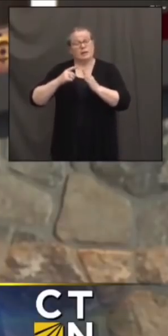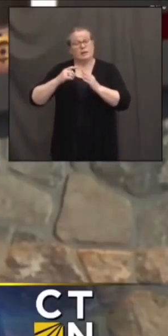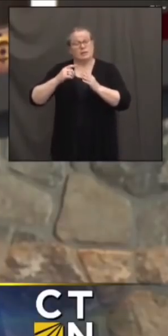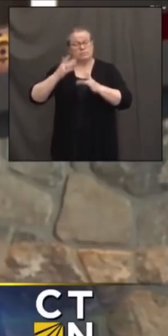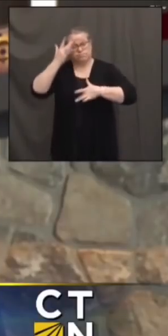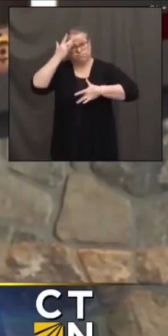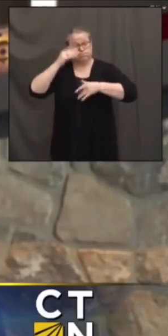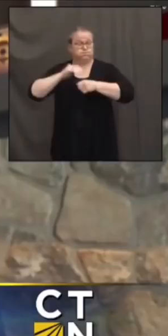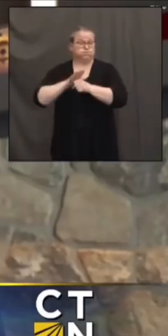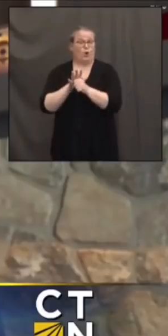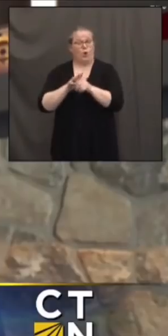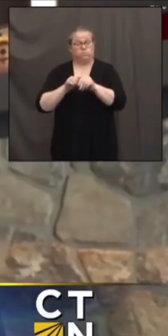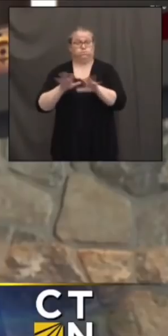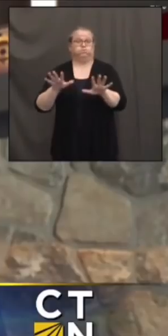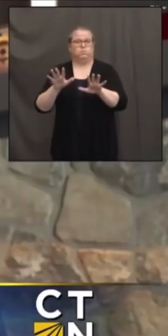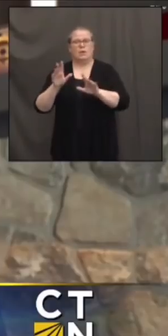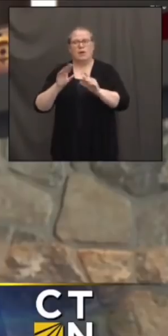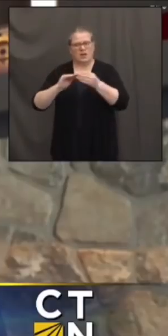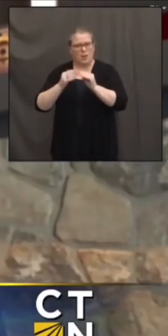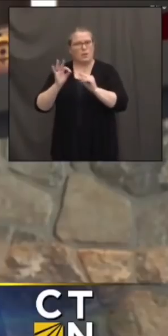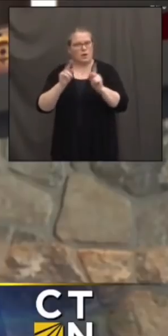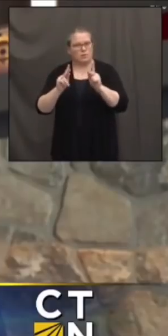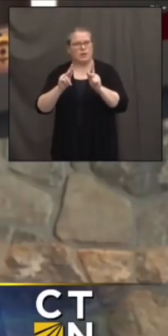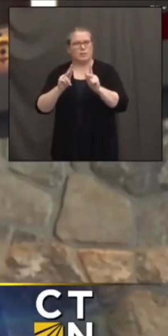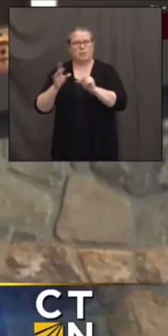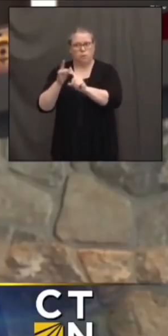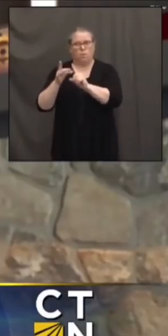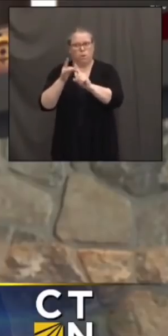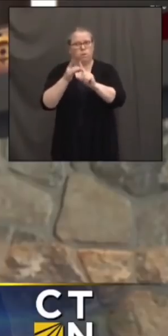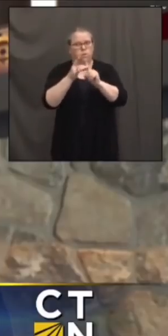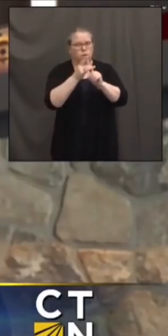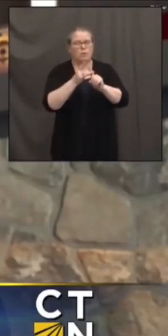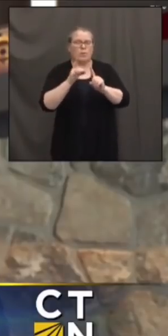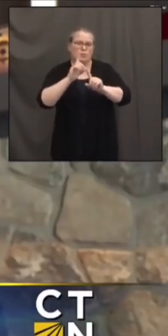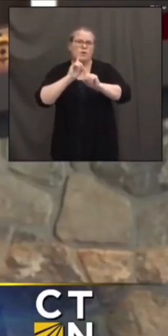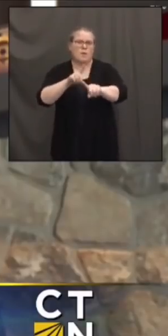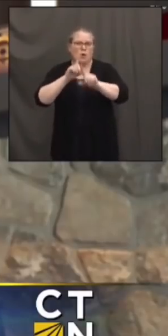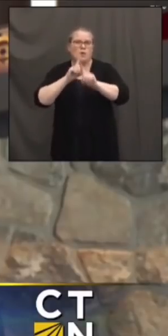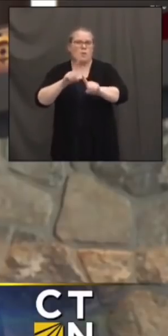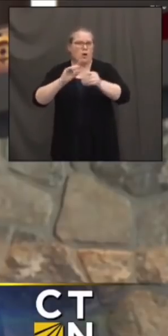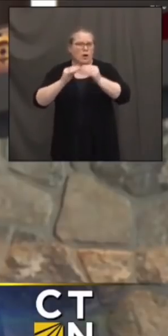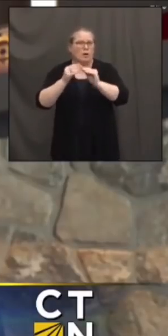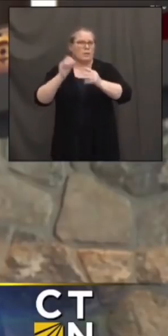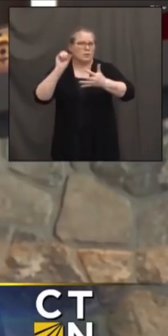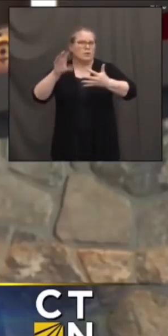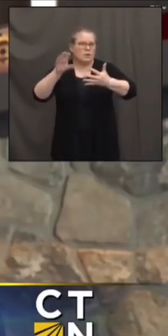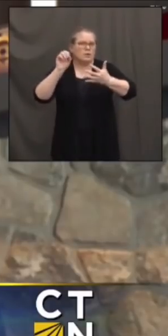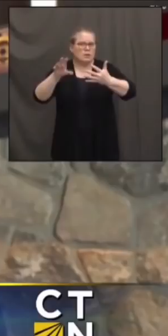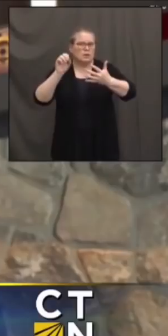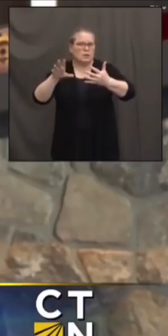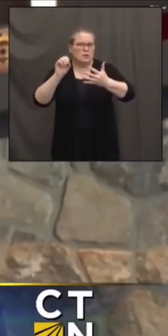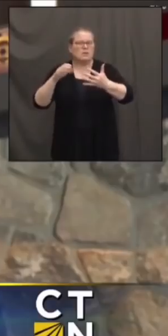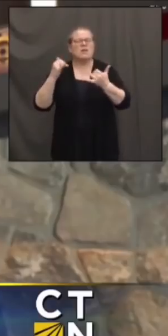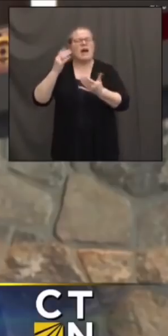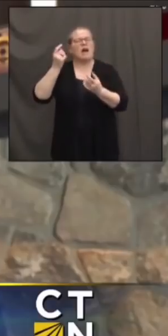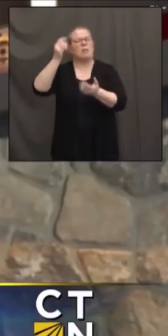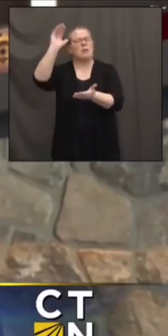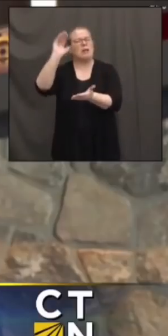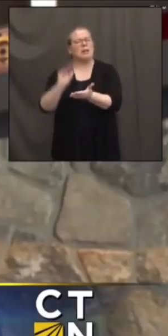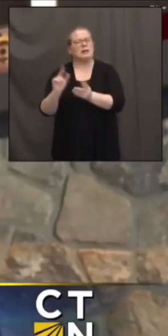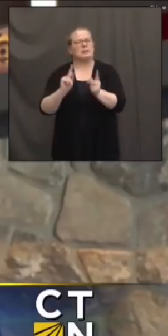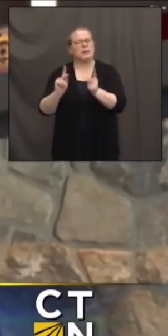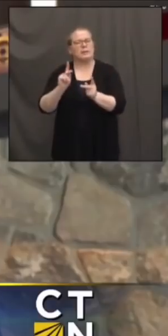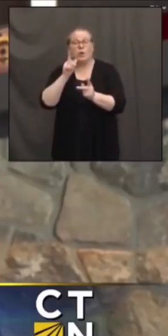think what's happening right now is a lot of antigen tests are getting into the hands of folks who aren't necessarily consistently reporting negative results, including consumers